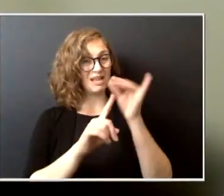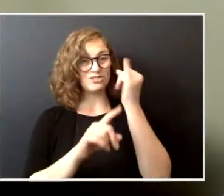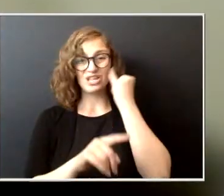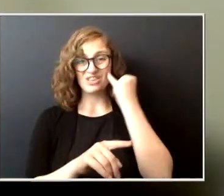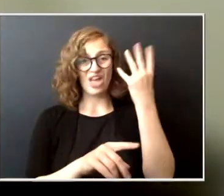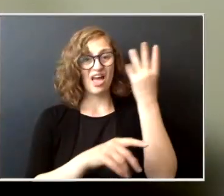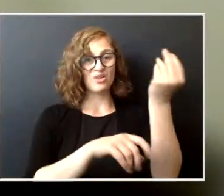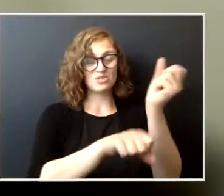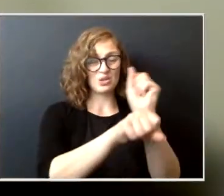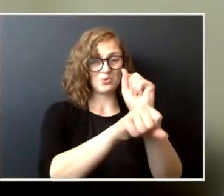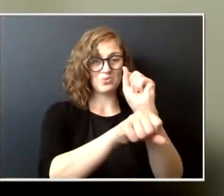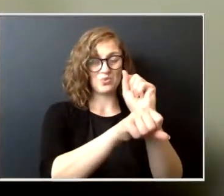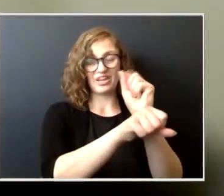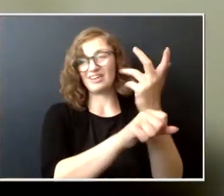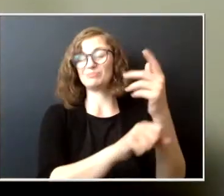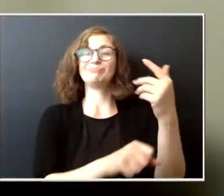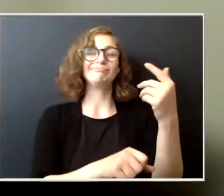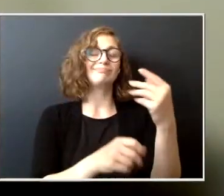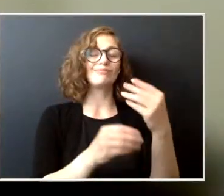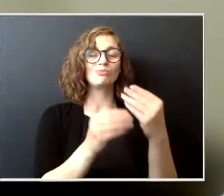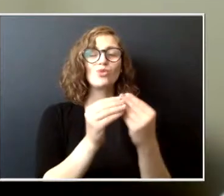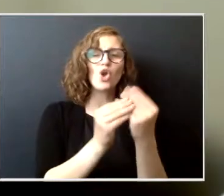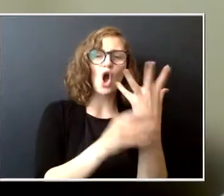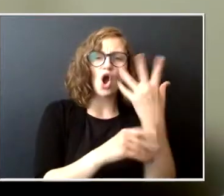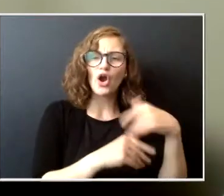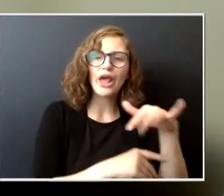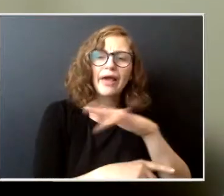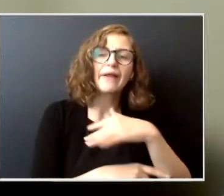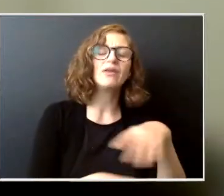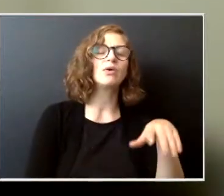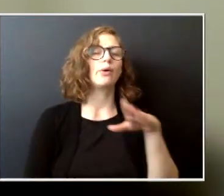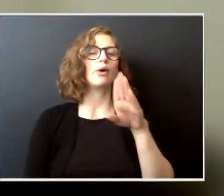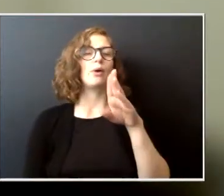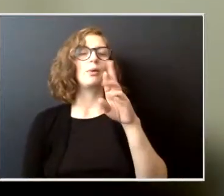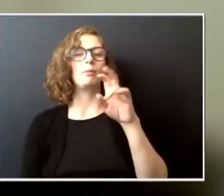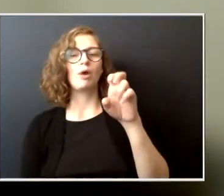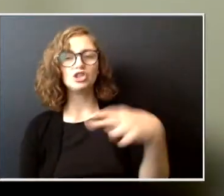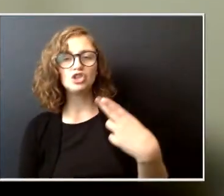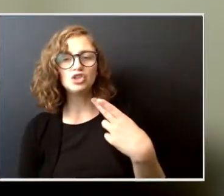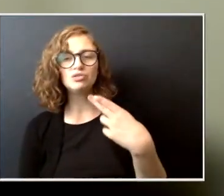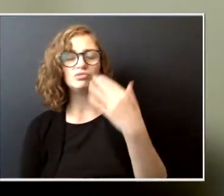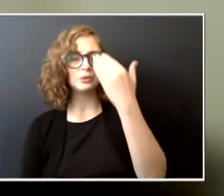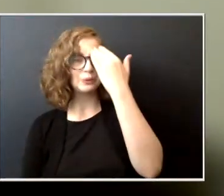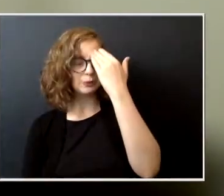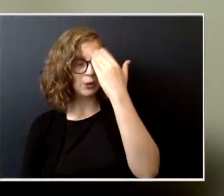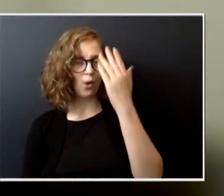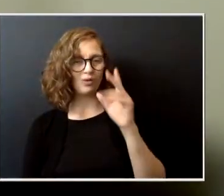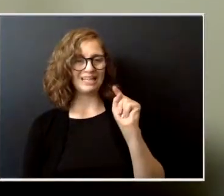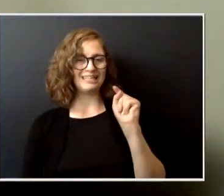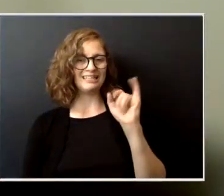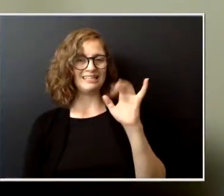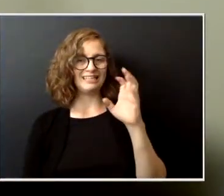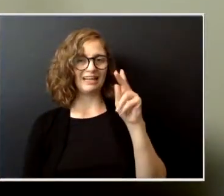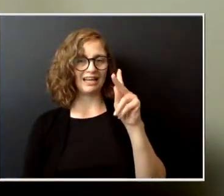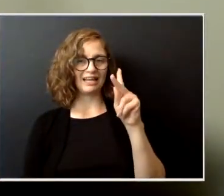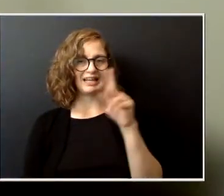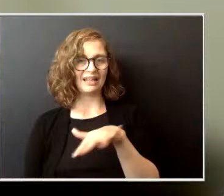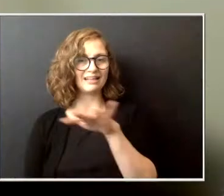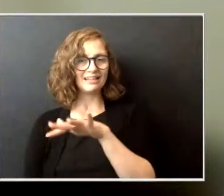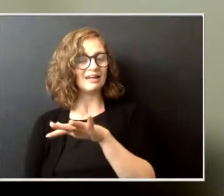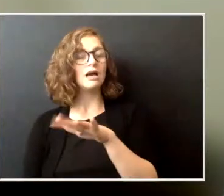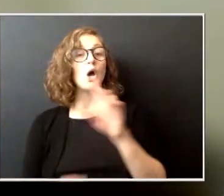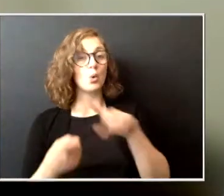in the garden or working in brush and you know that there are ticks around, obviously doing tick checks later when you come